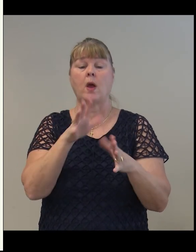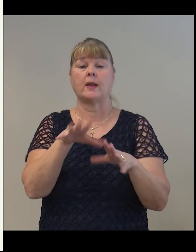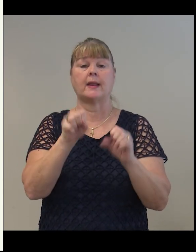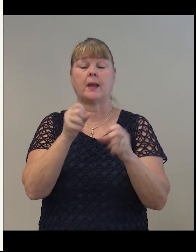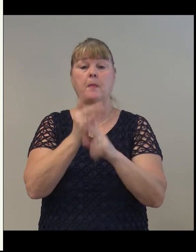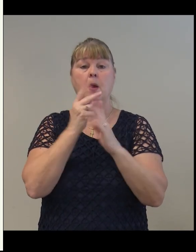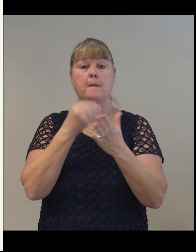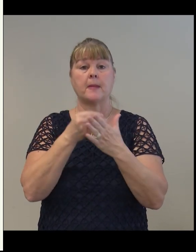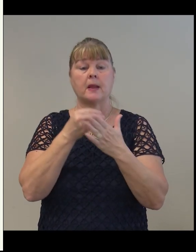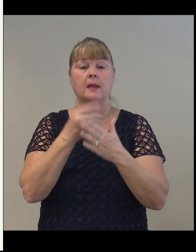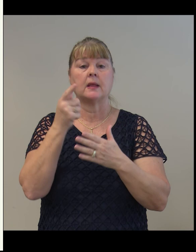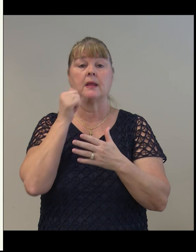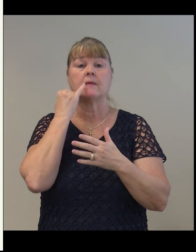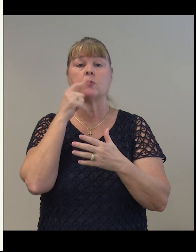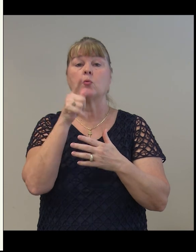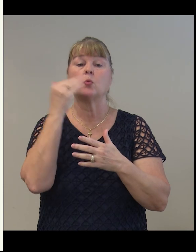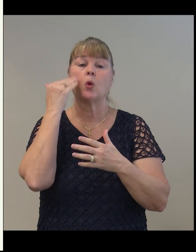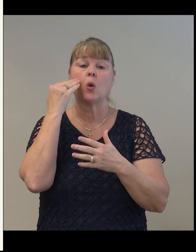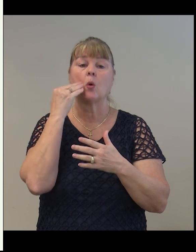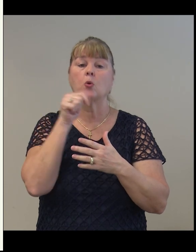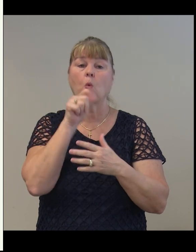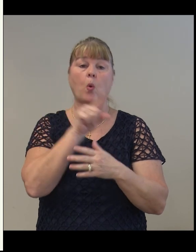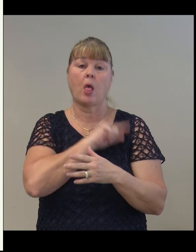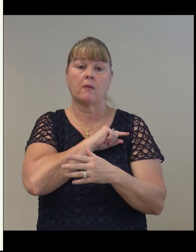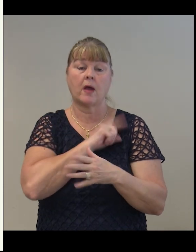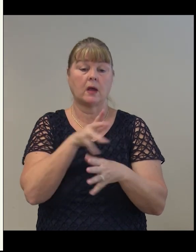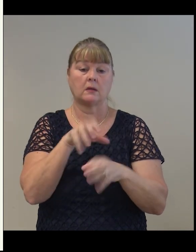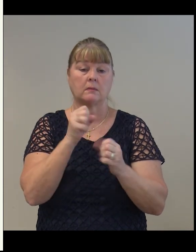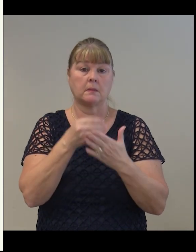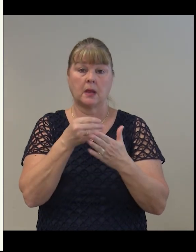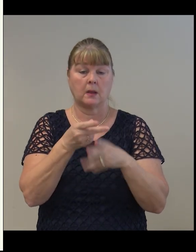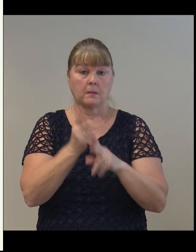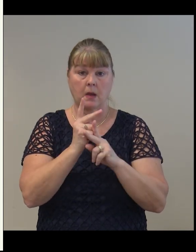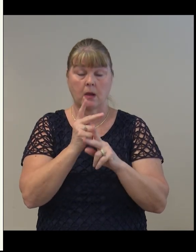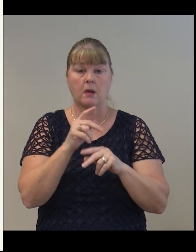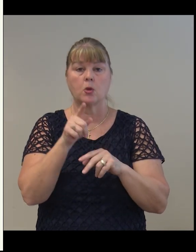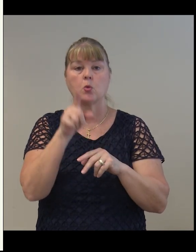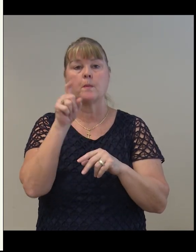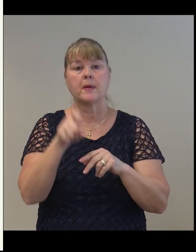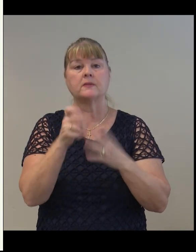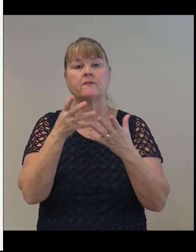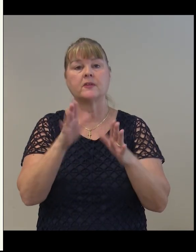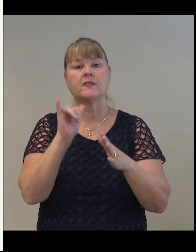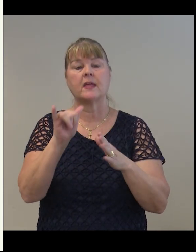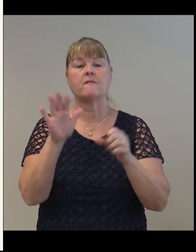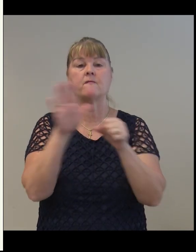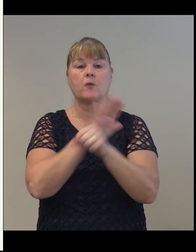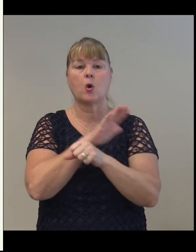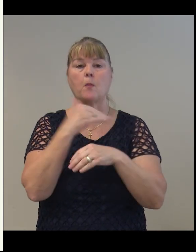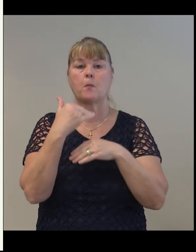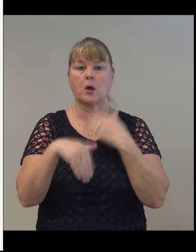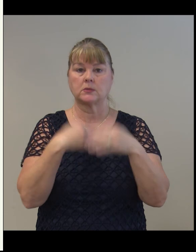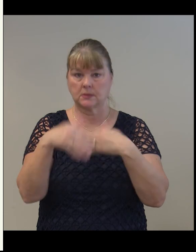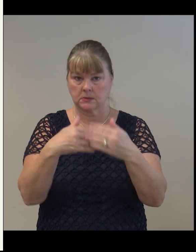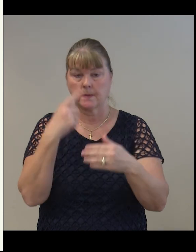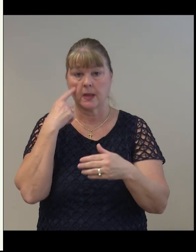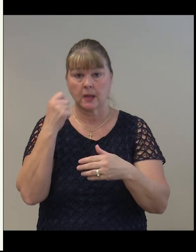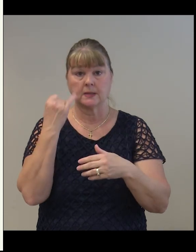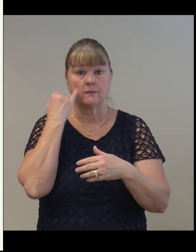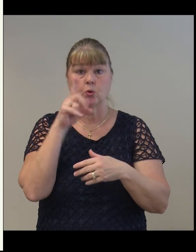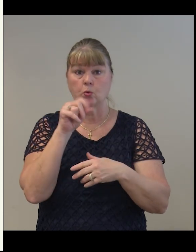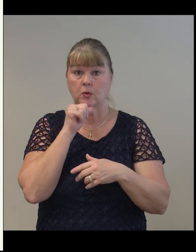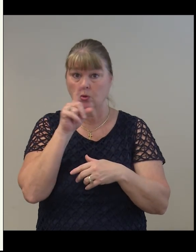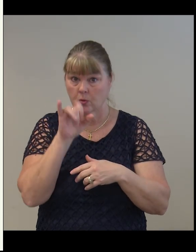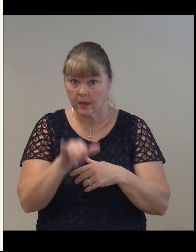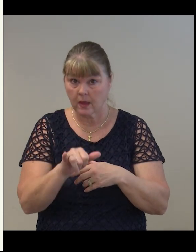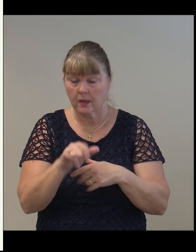don't want to take out a loan, even if you know that you don't qualify to take out a loan, you have to finish that entire process.